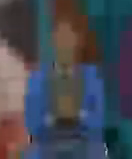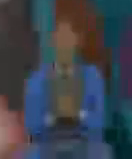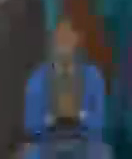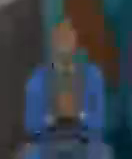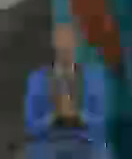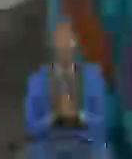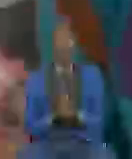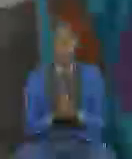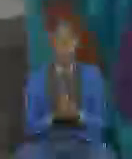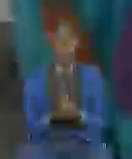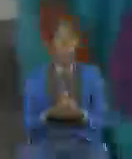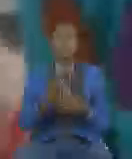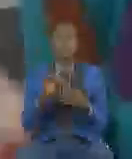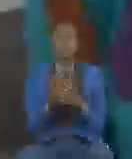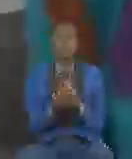Lord, I'm ready.